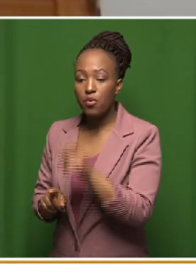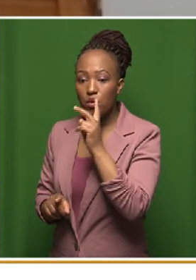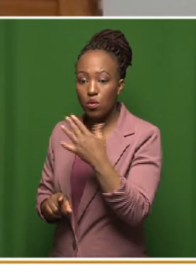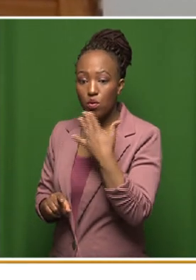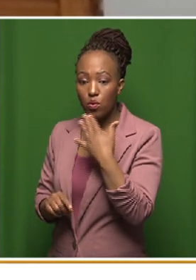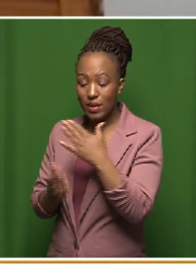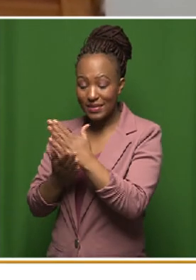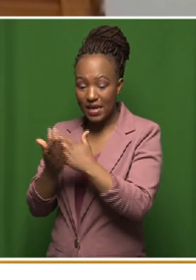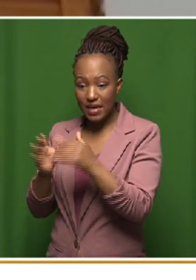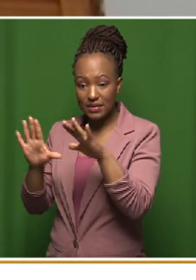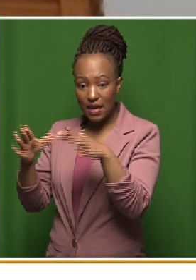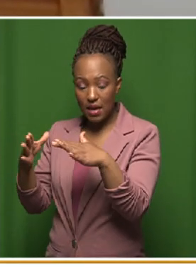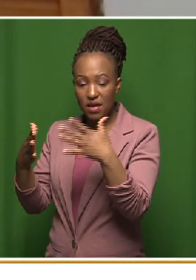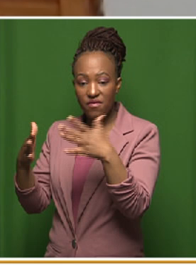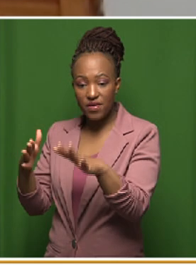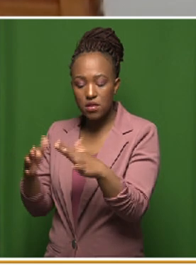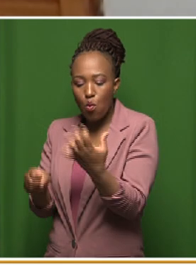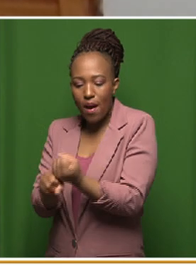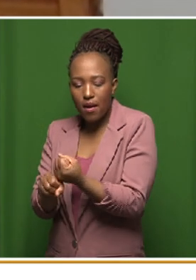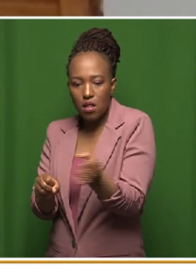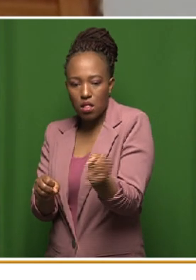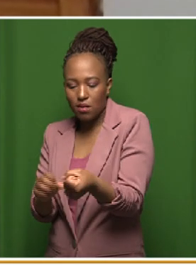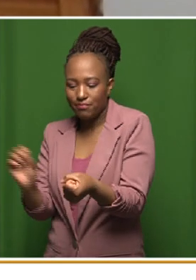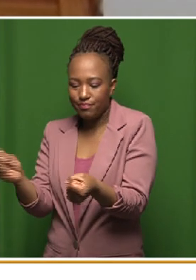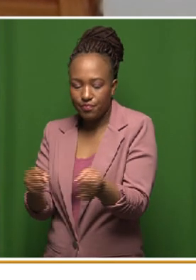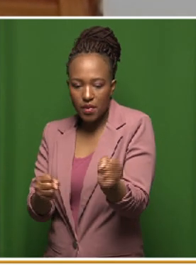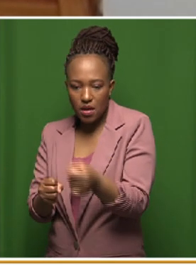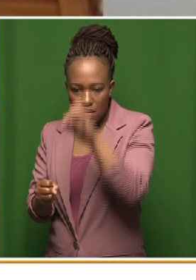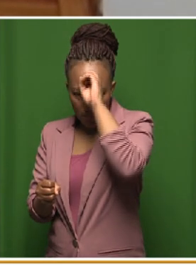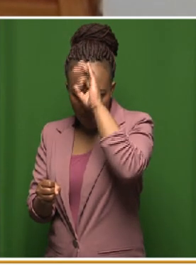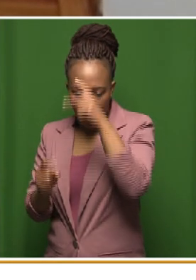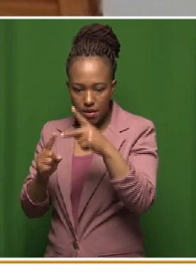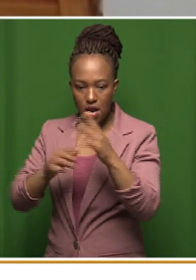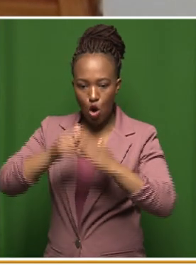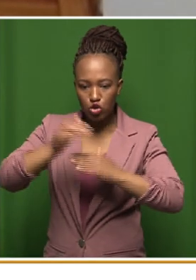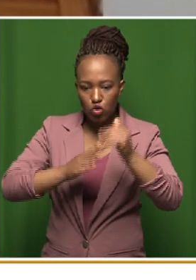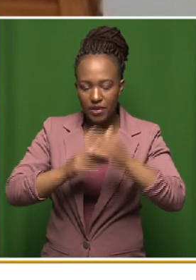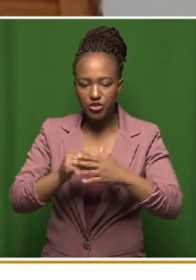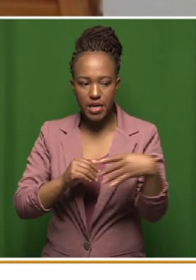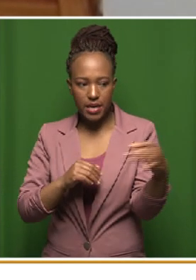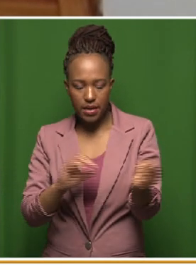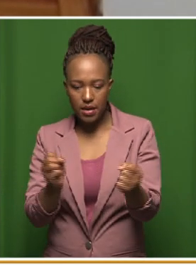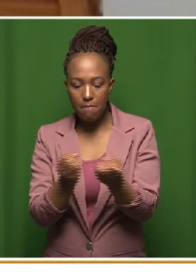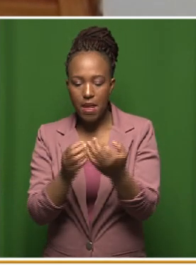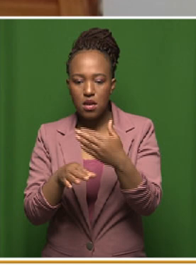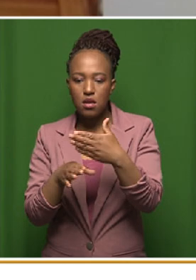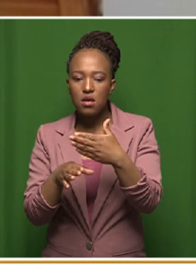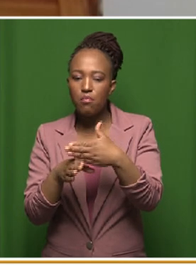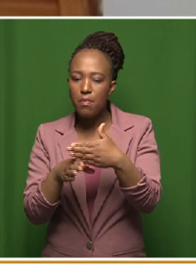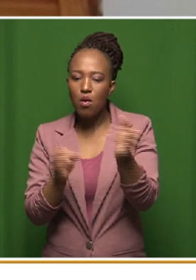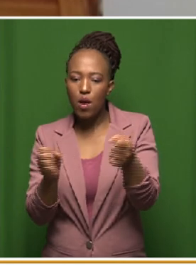absorb large amounts of the workforce, and we're talking to the mining, we're talking to construction, we saw that these numbers